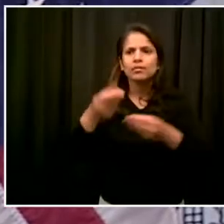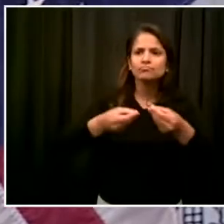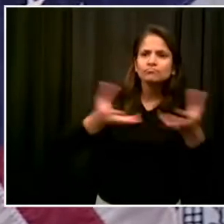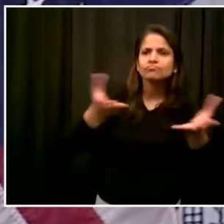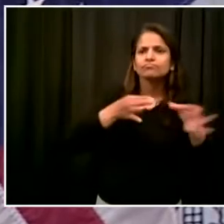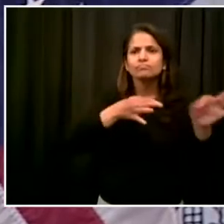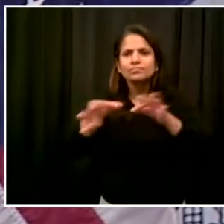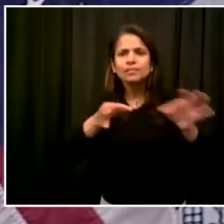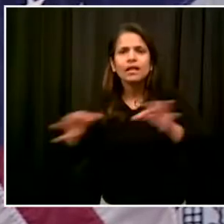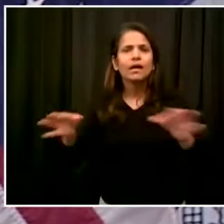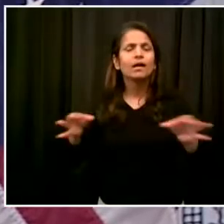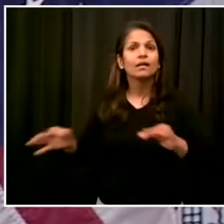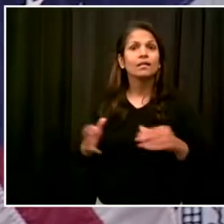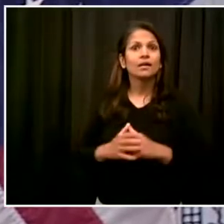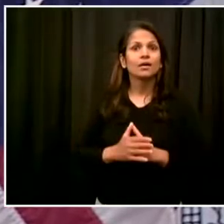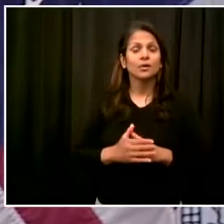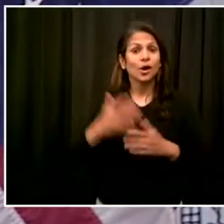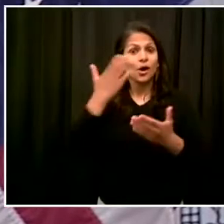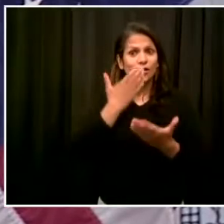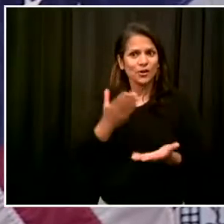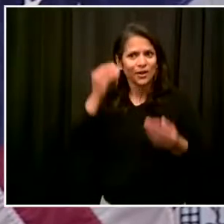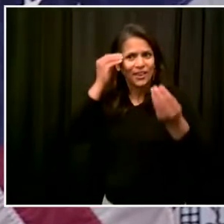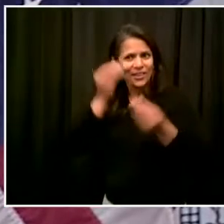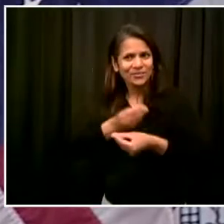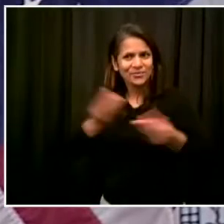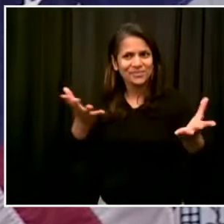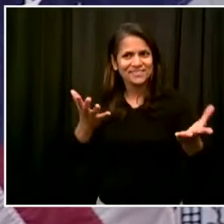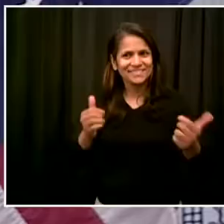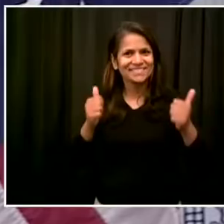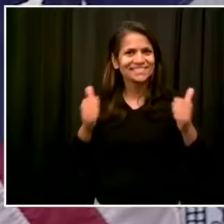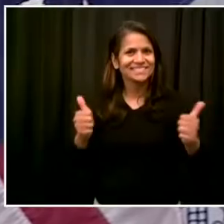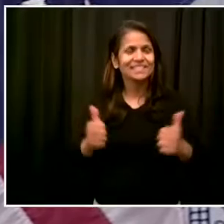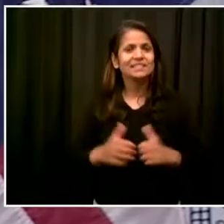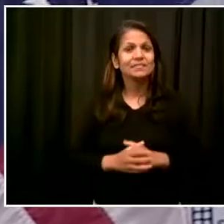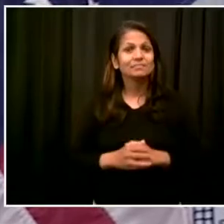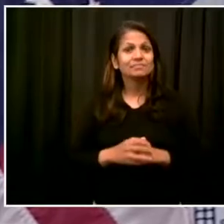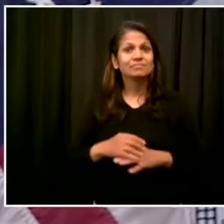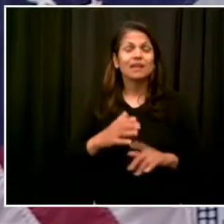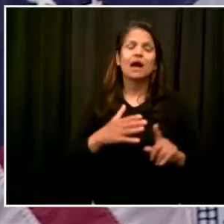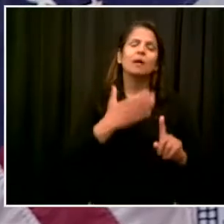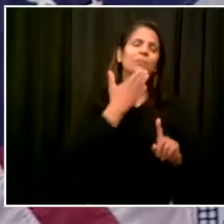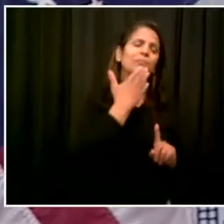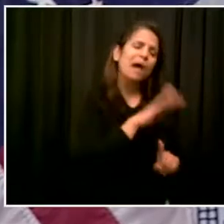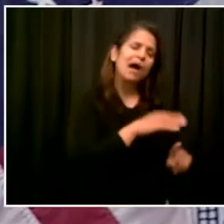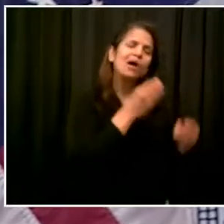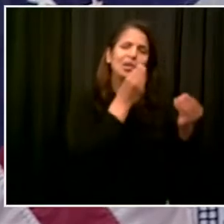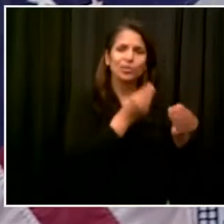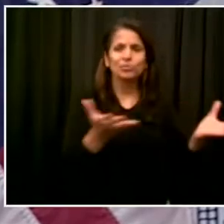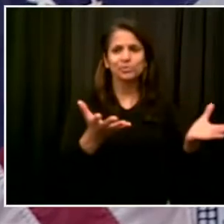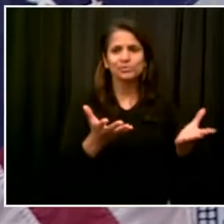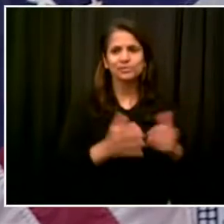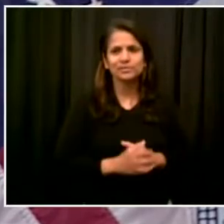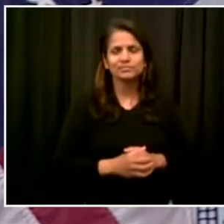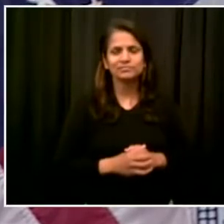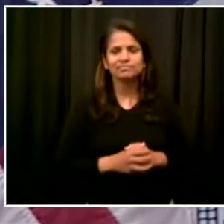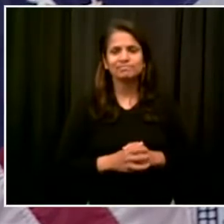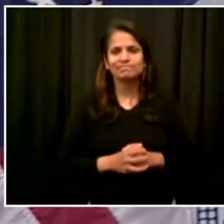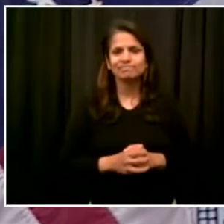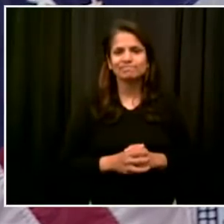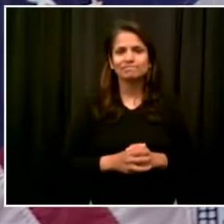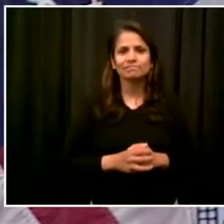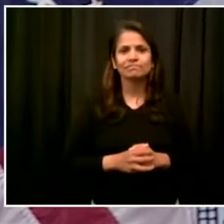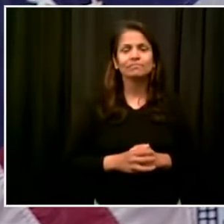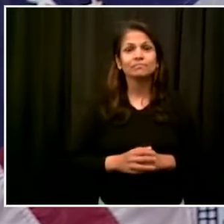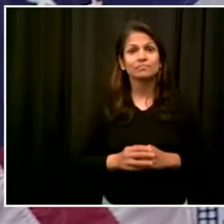bad news as well. I definitely have some good news I'm going to share with you in a few minutes. But first I have to deal with some very tough